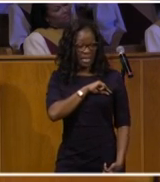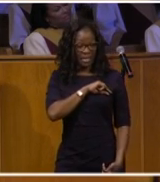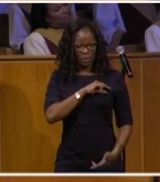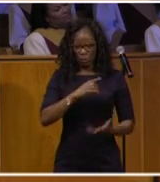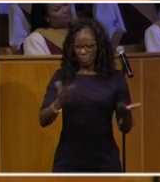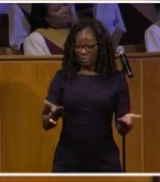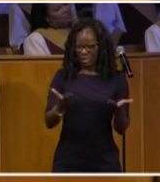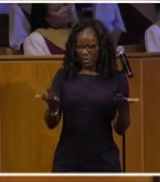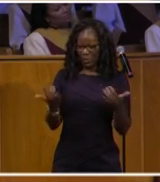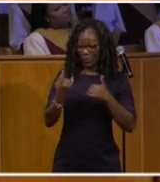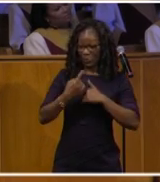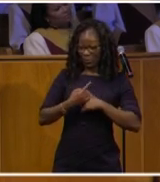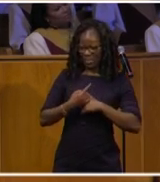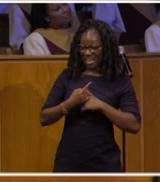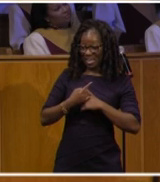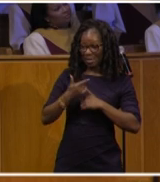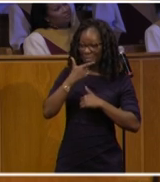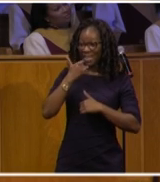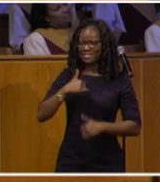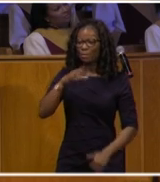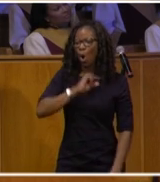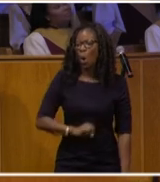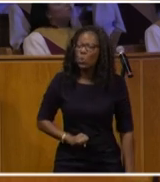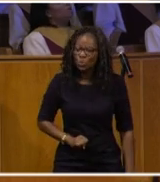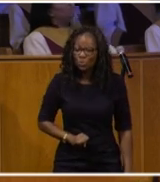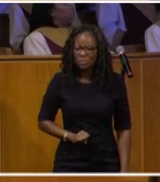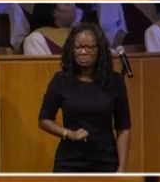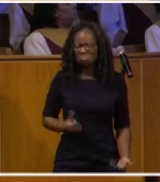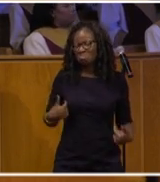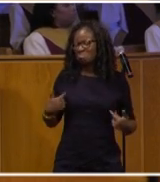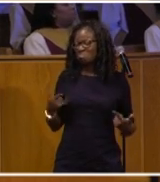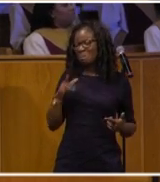here because I'm old.